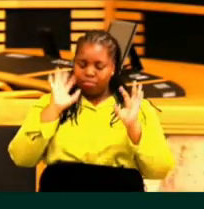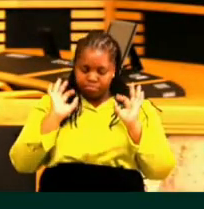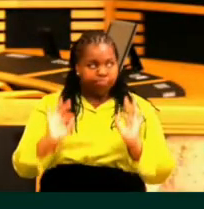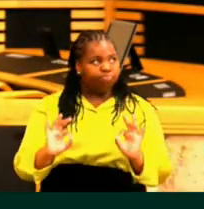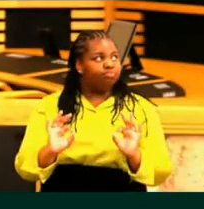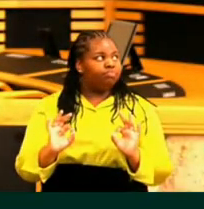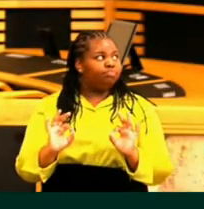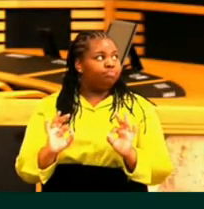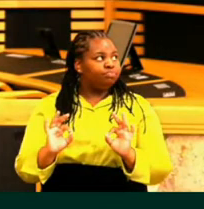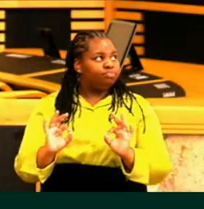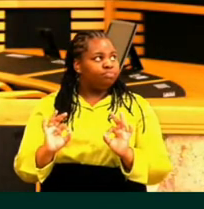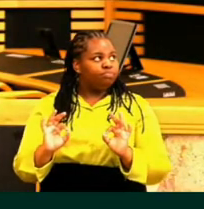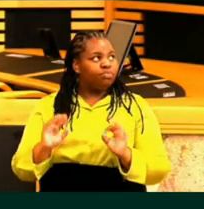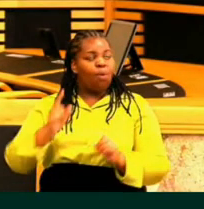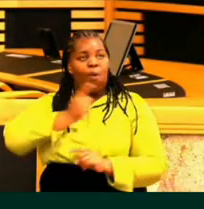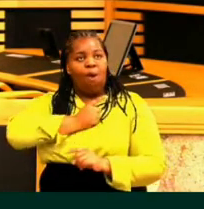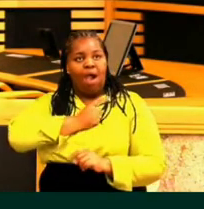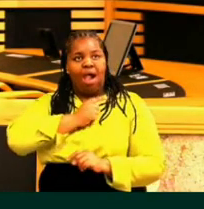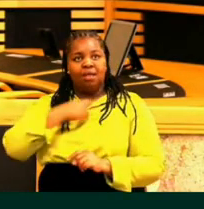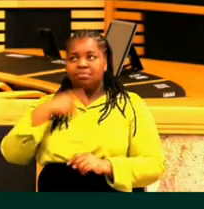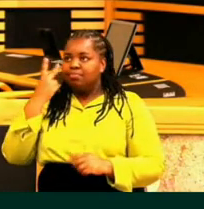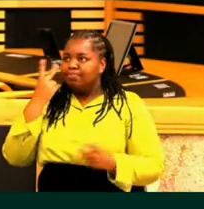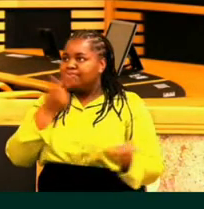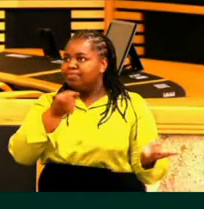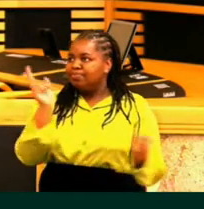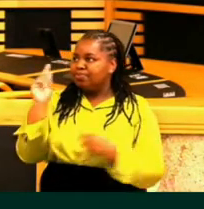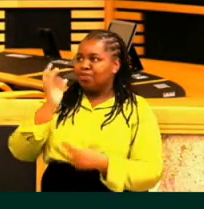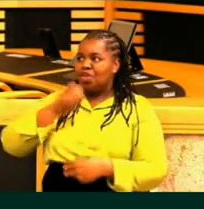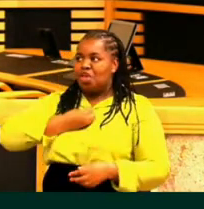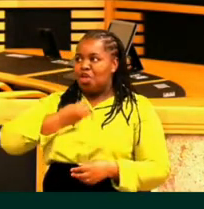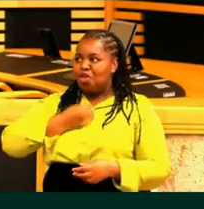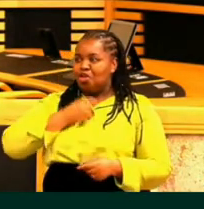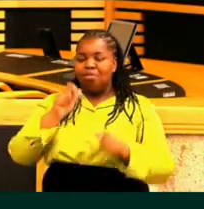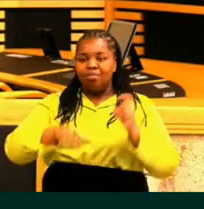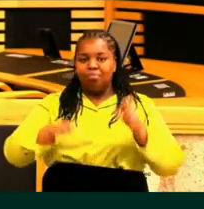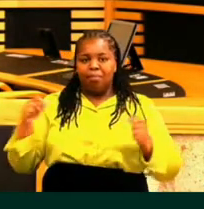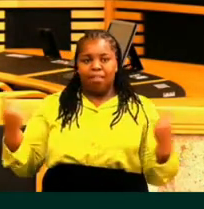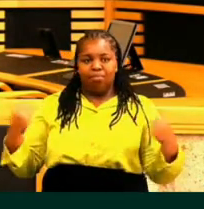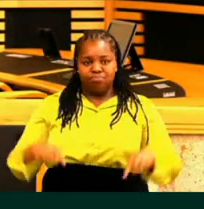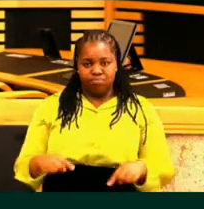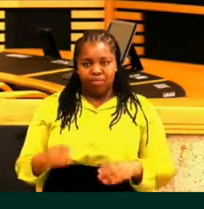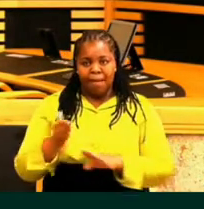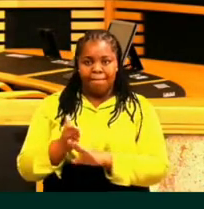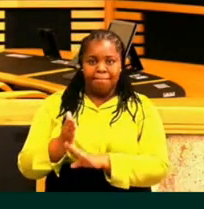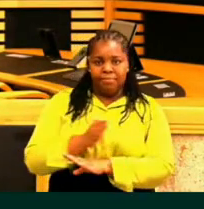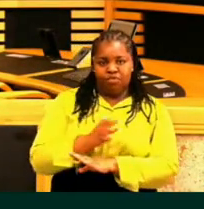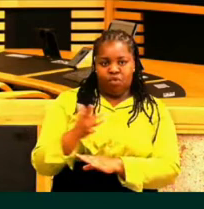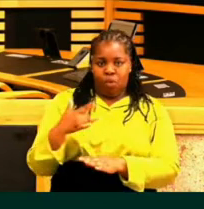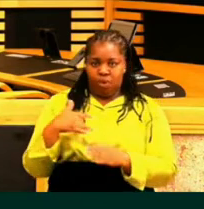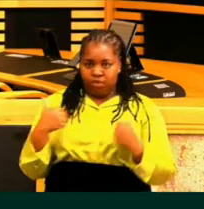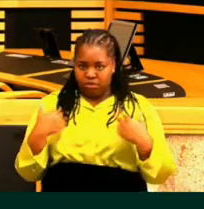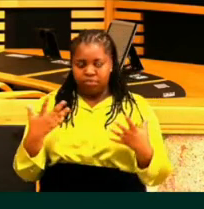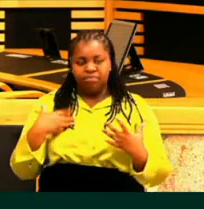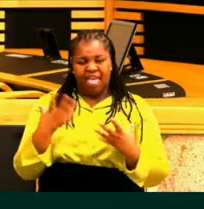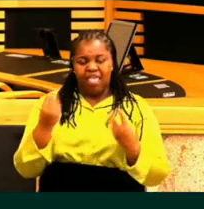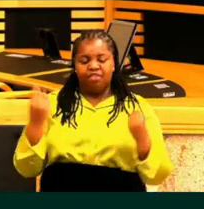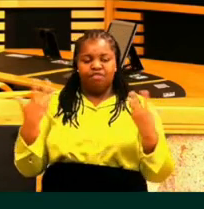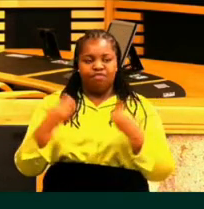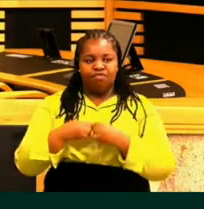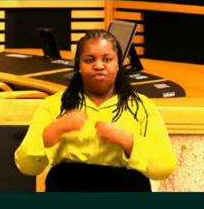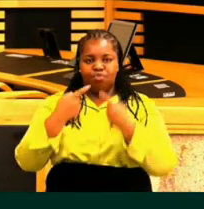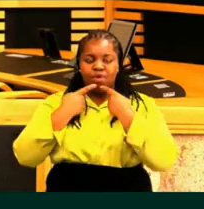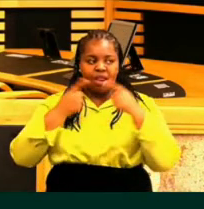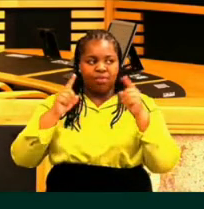session because it is full of young beautiful Minds but before we comment I have few announcements